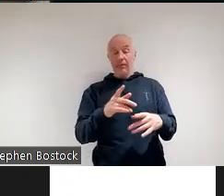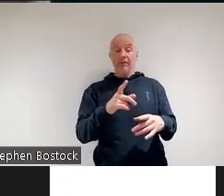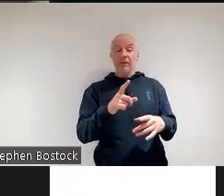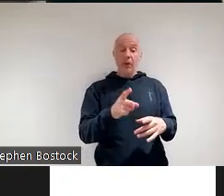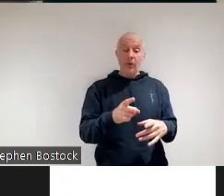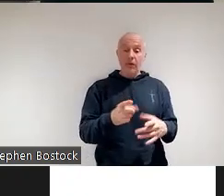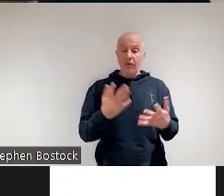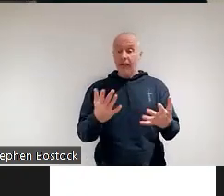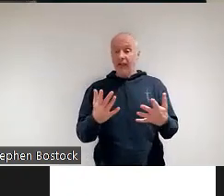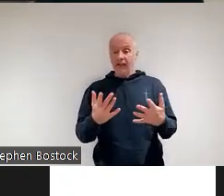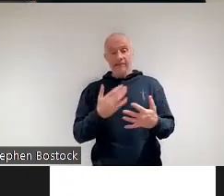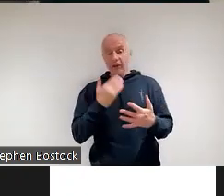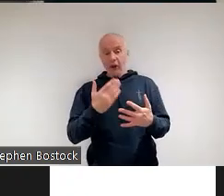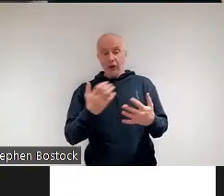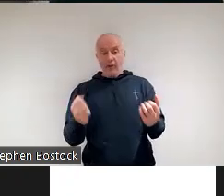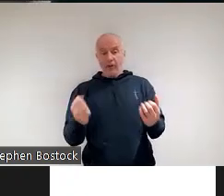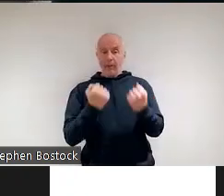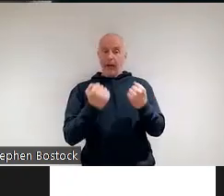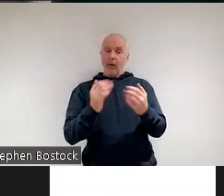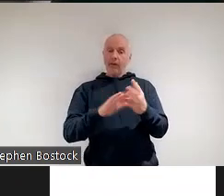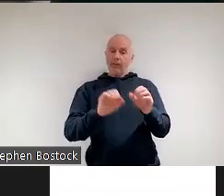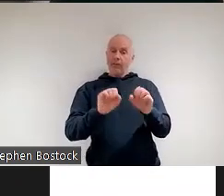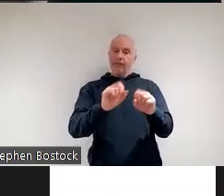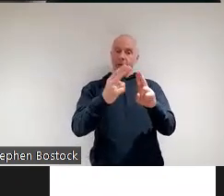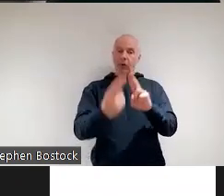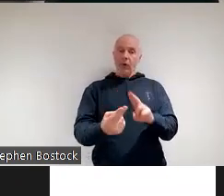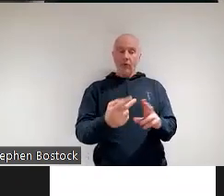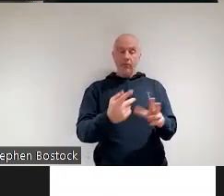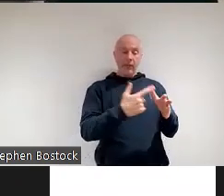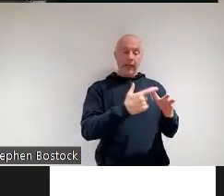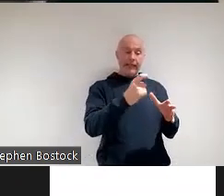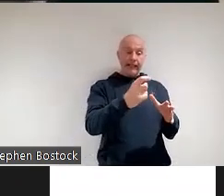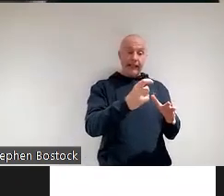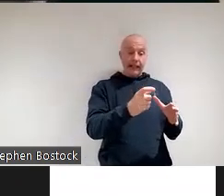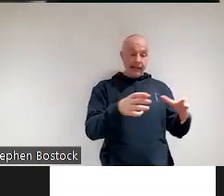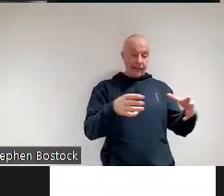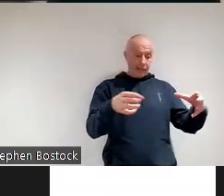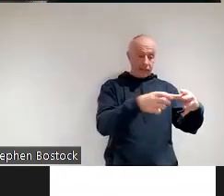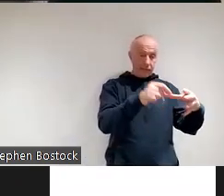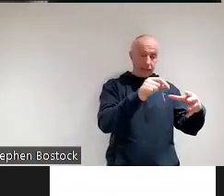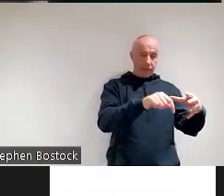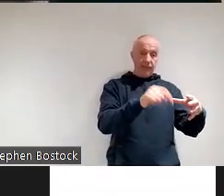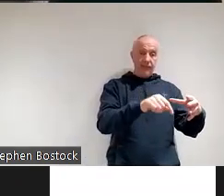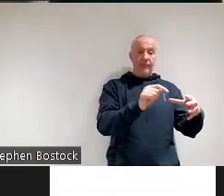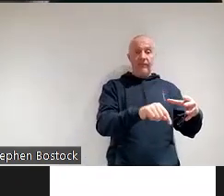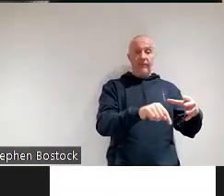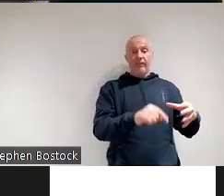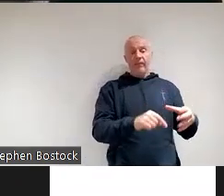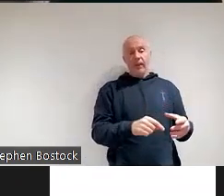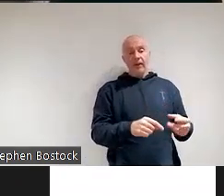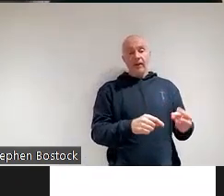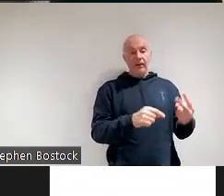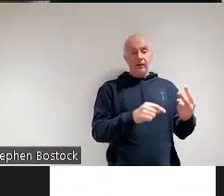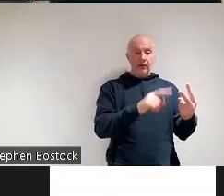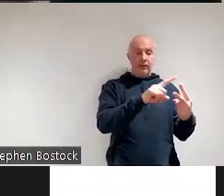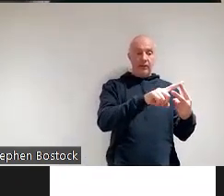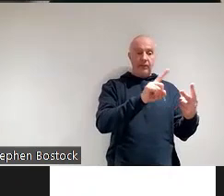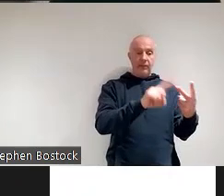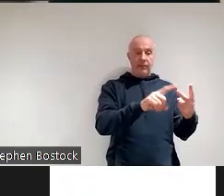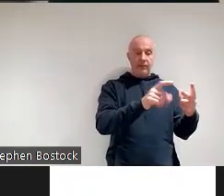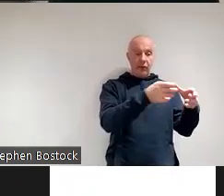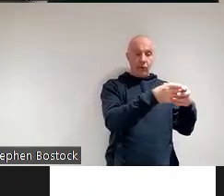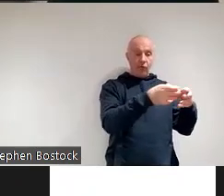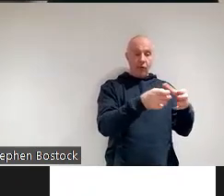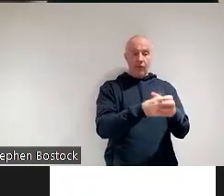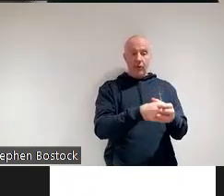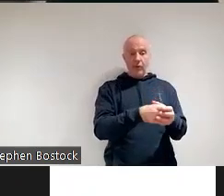have enough power to do that. On the AC side, there are two groups, as I mentioned in one of the previous slides. One